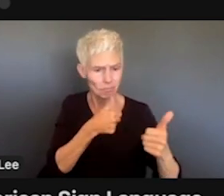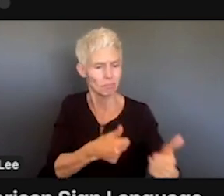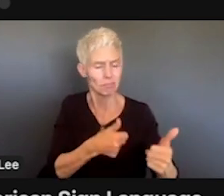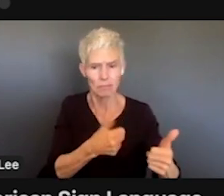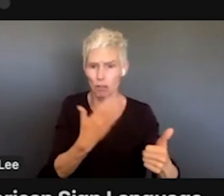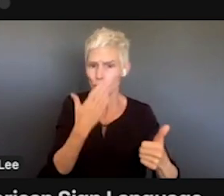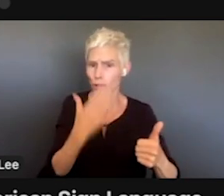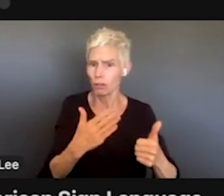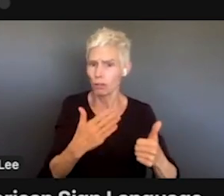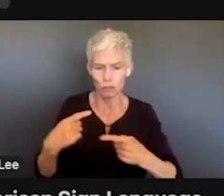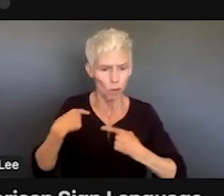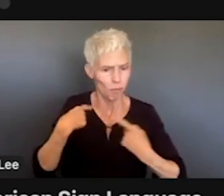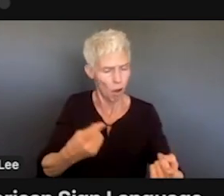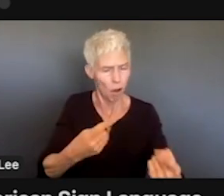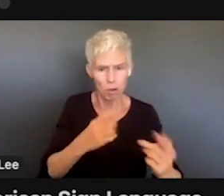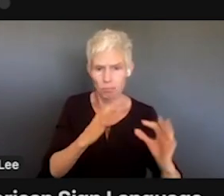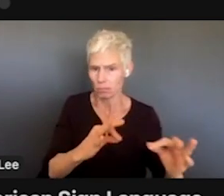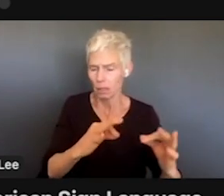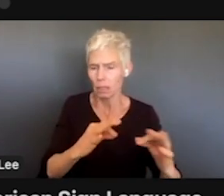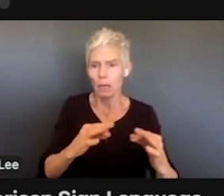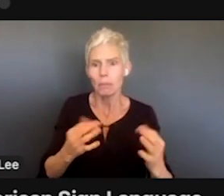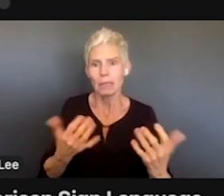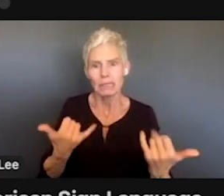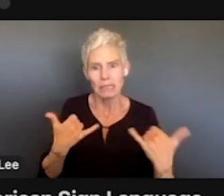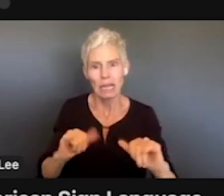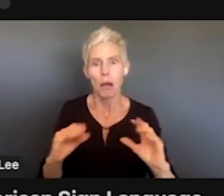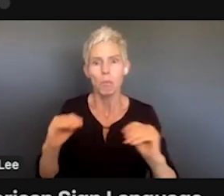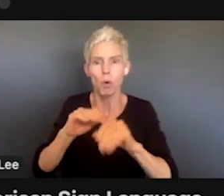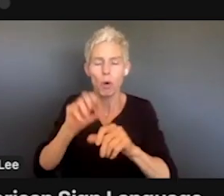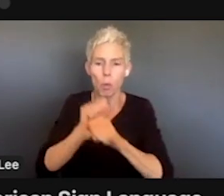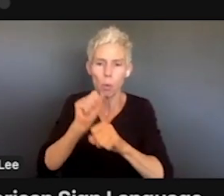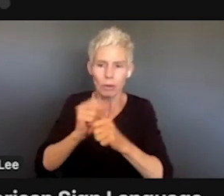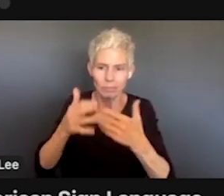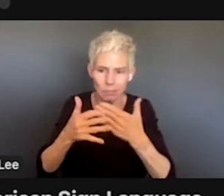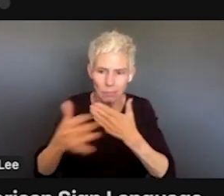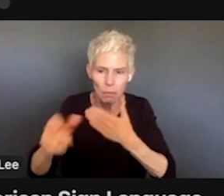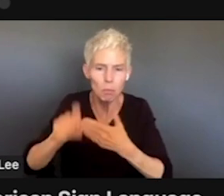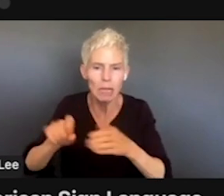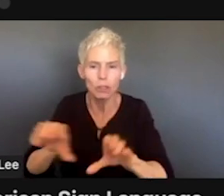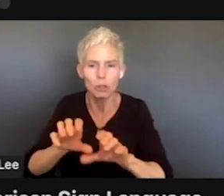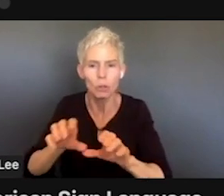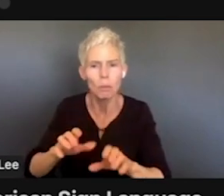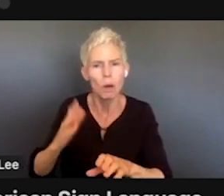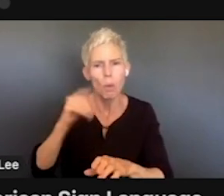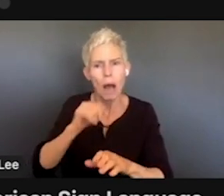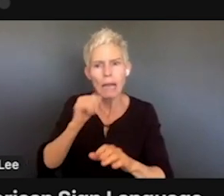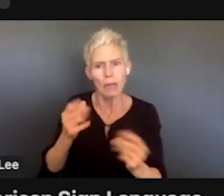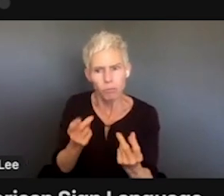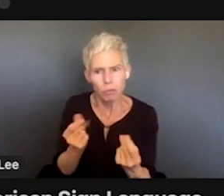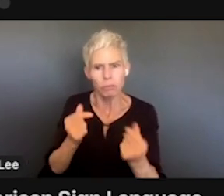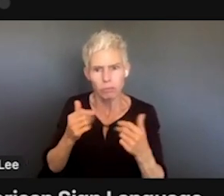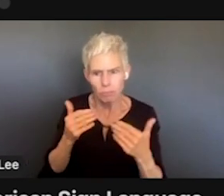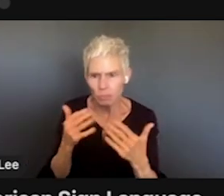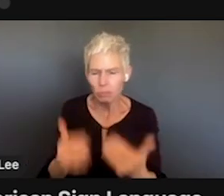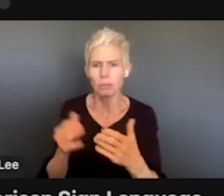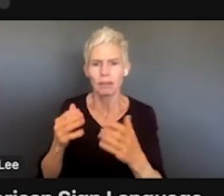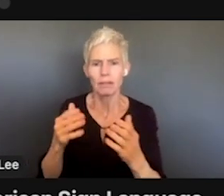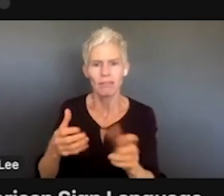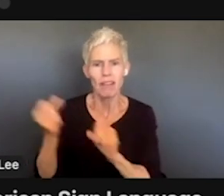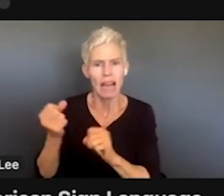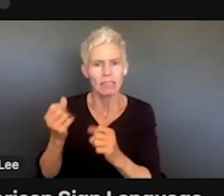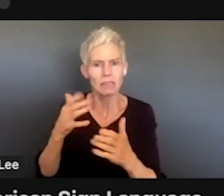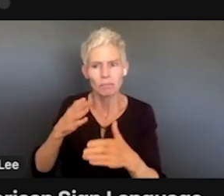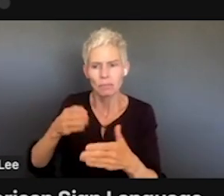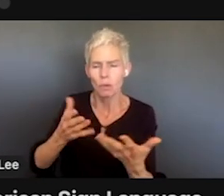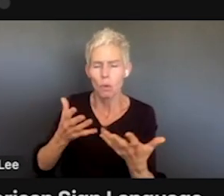so much work to do. Why is it not faster? Yeah, I mean, I think that